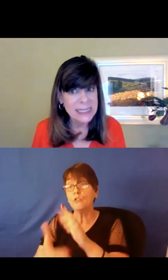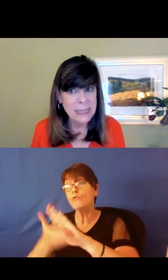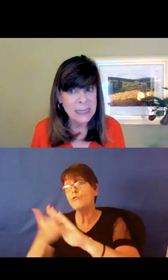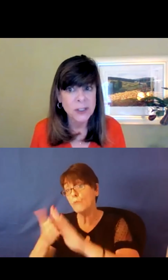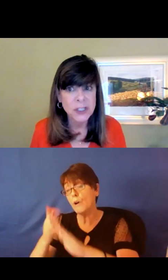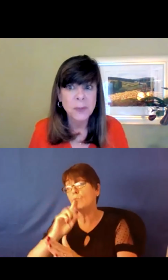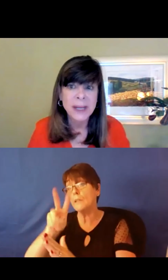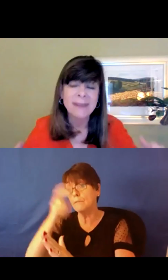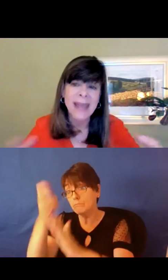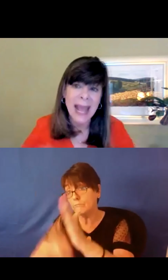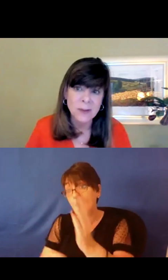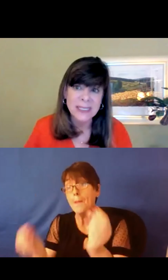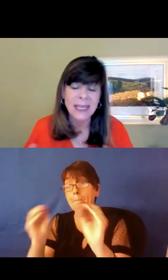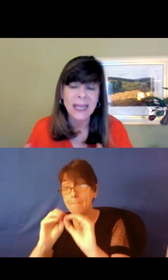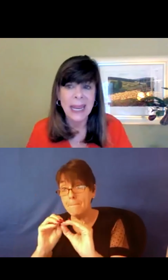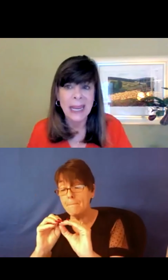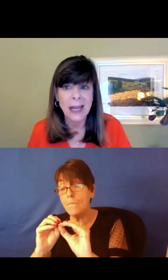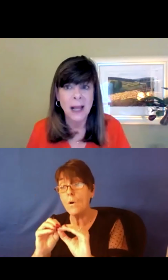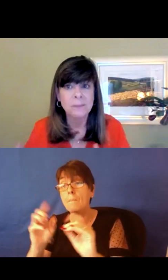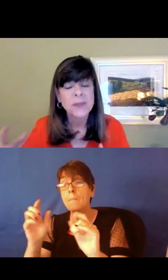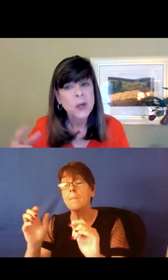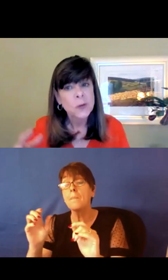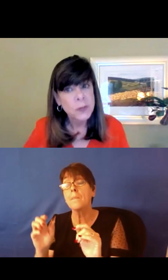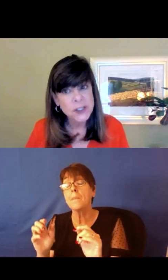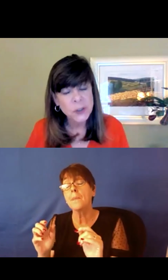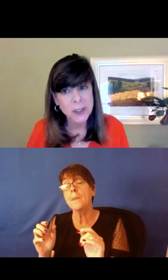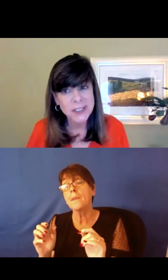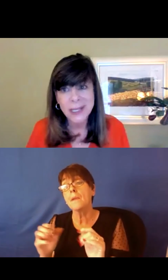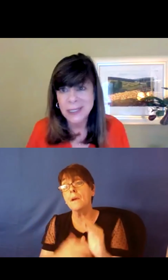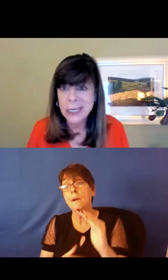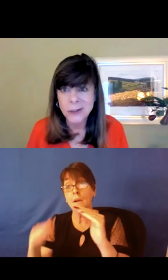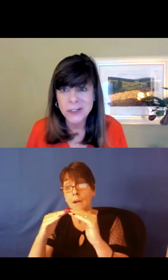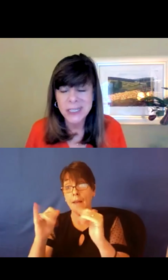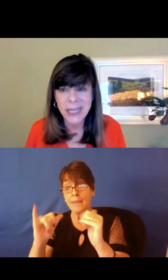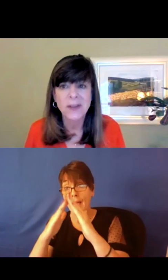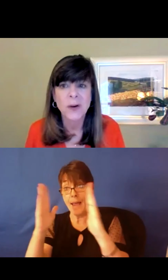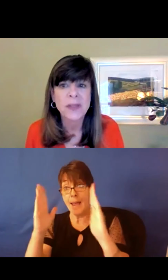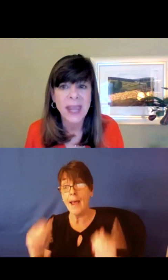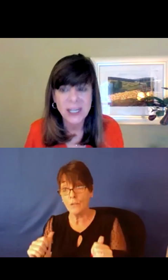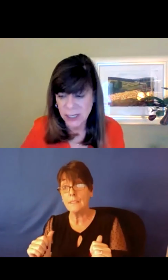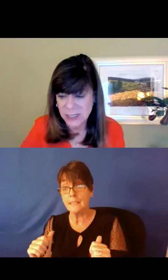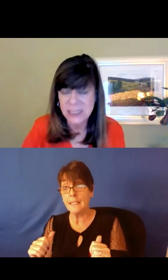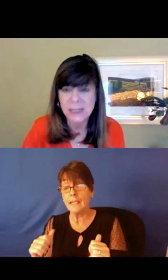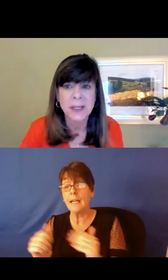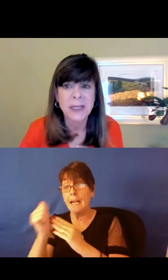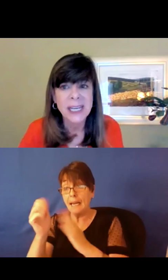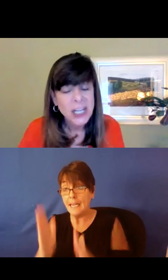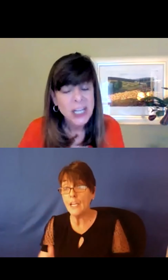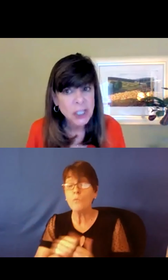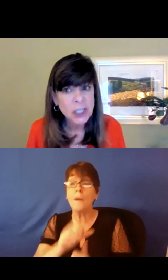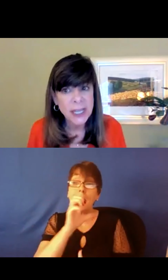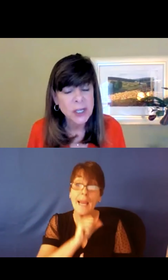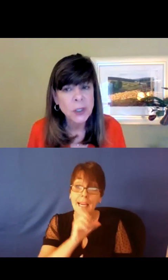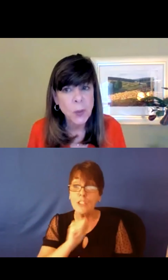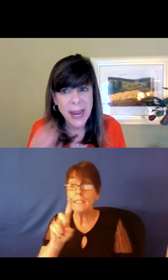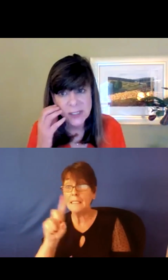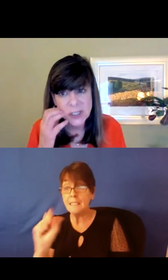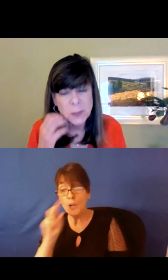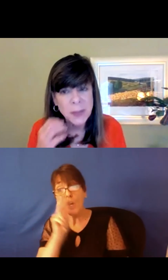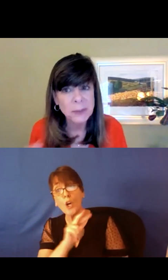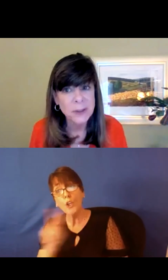dive in deeper, to bring the housing resource leaders together with aging and disability to look at